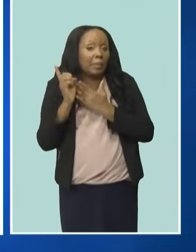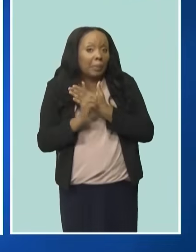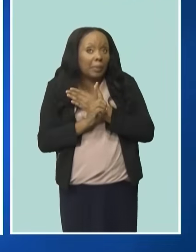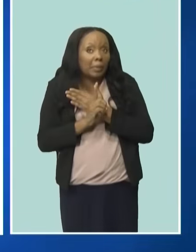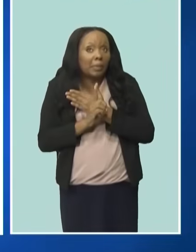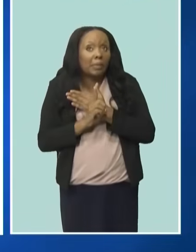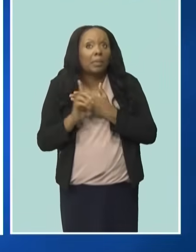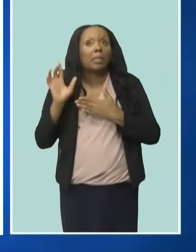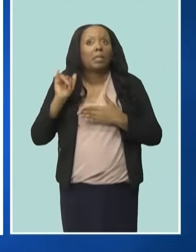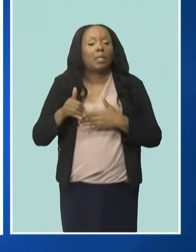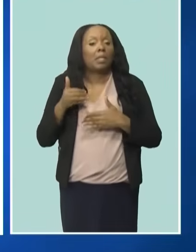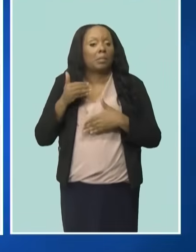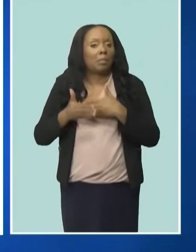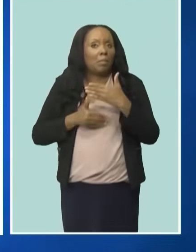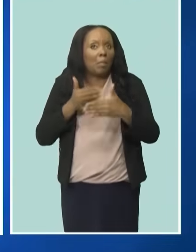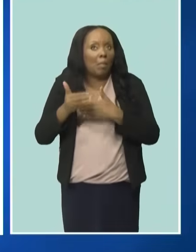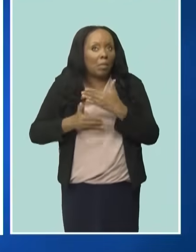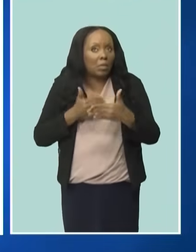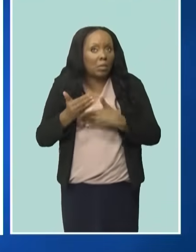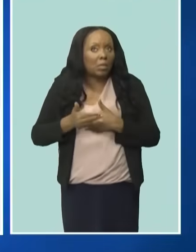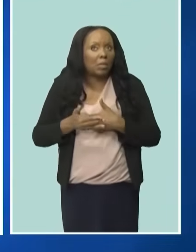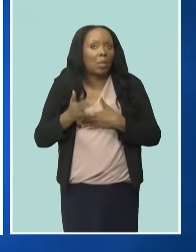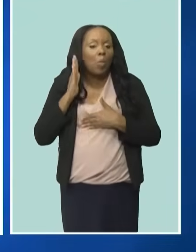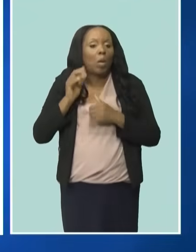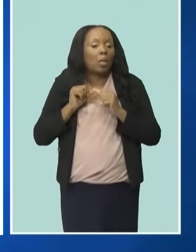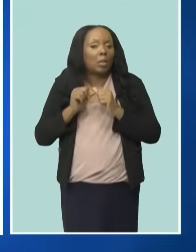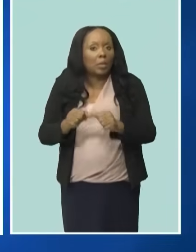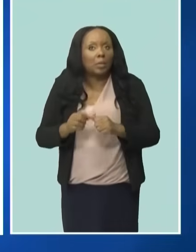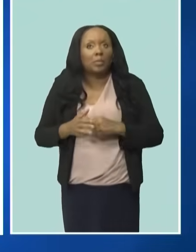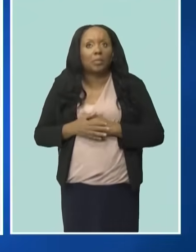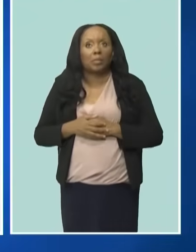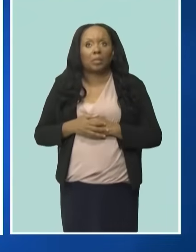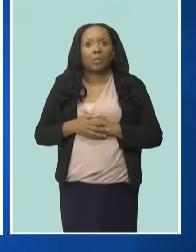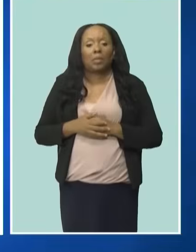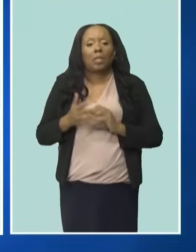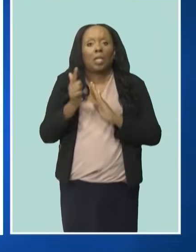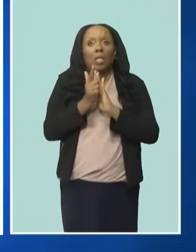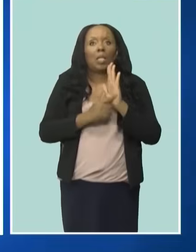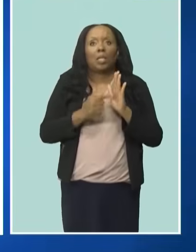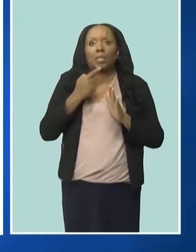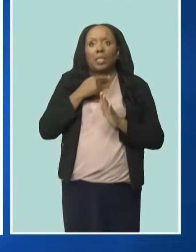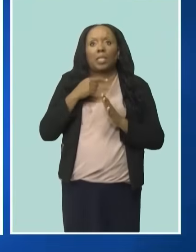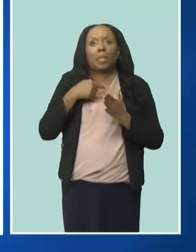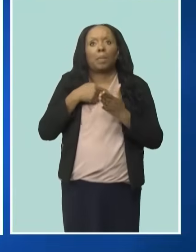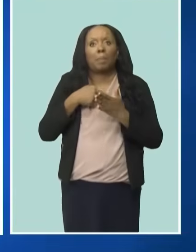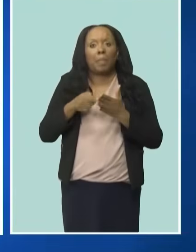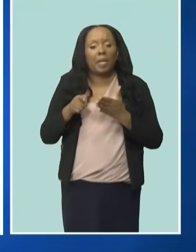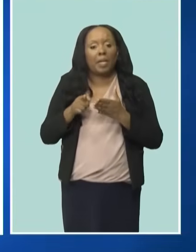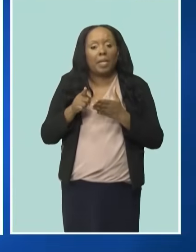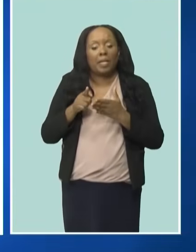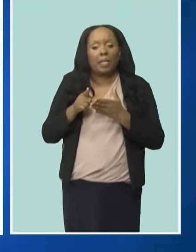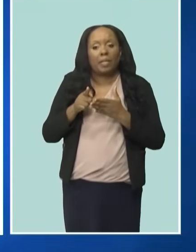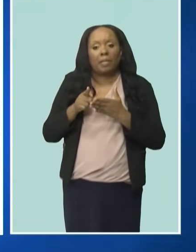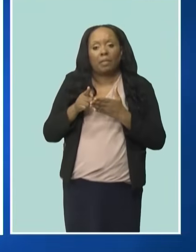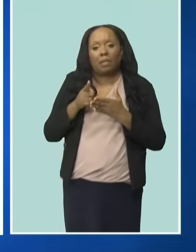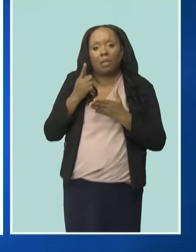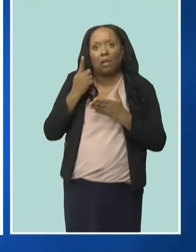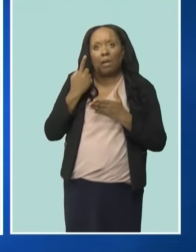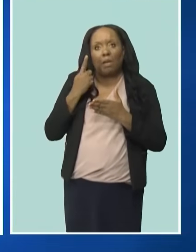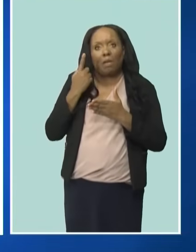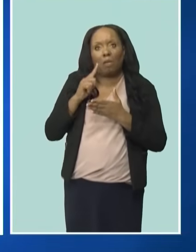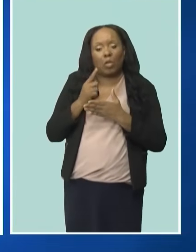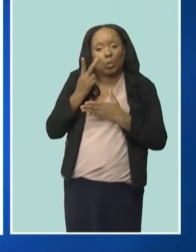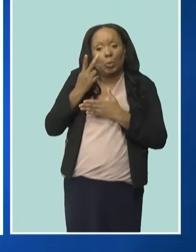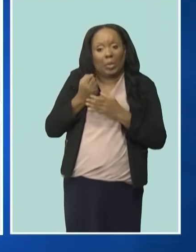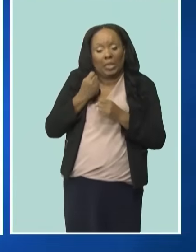and that process will continue. Even though the law says you pay within 2 years, we actually will be paying the reverse tax credits